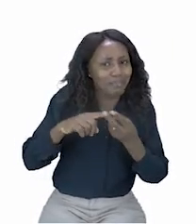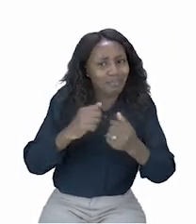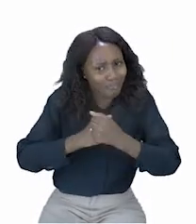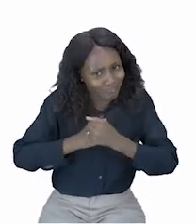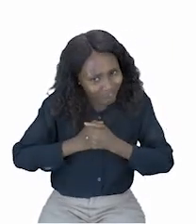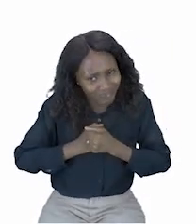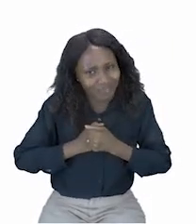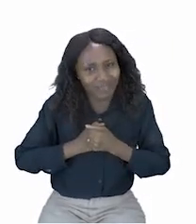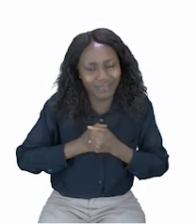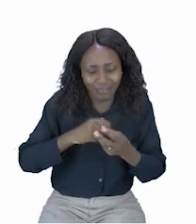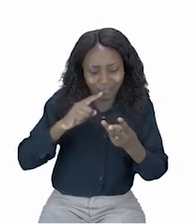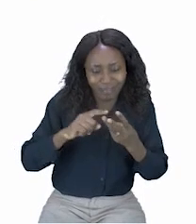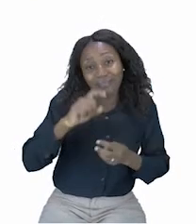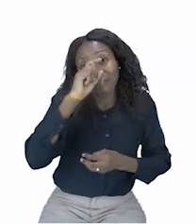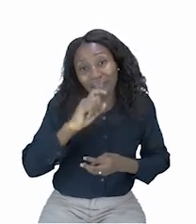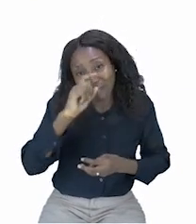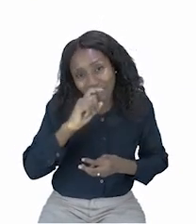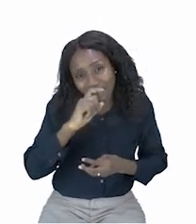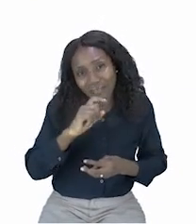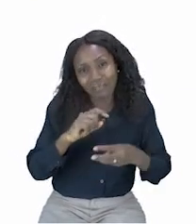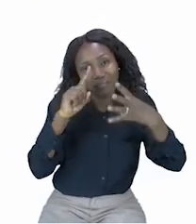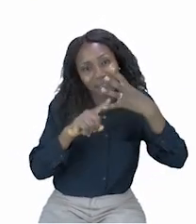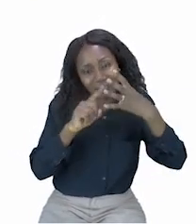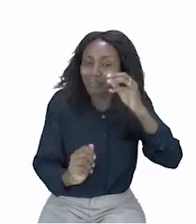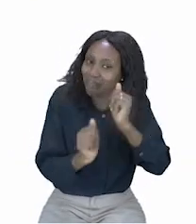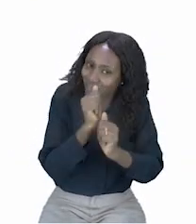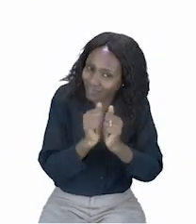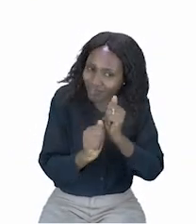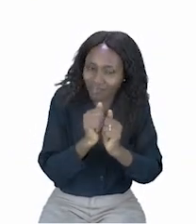parents, sister, brother,